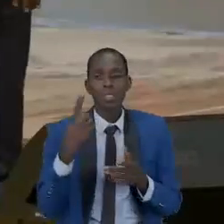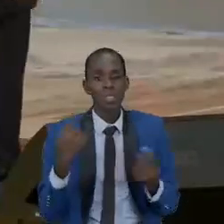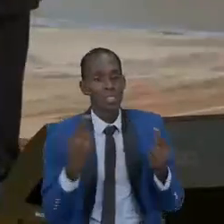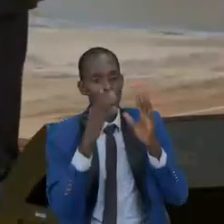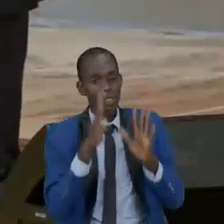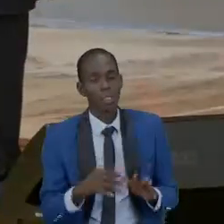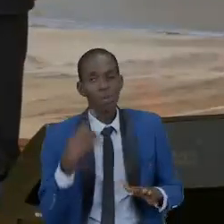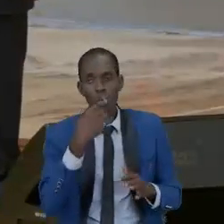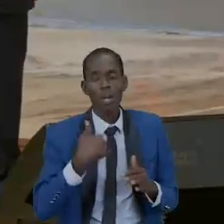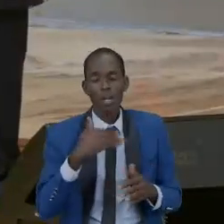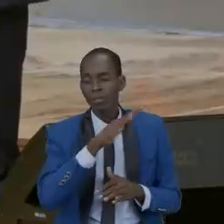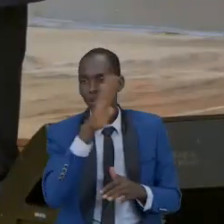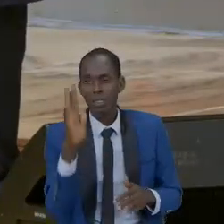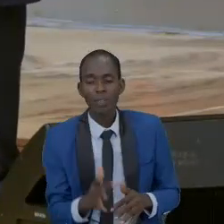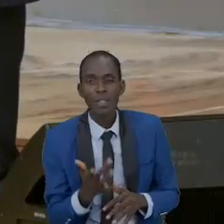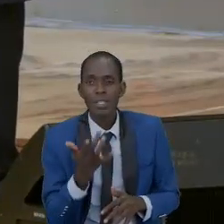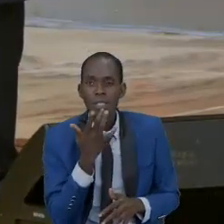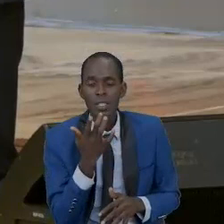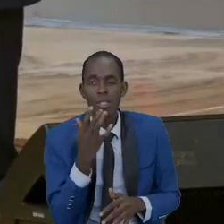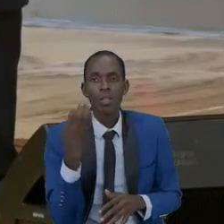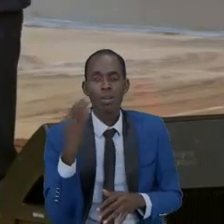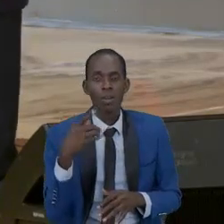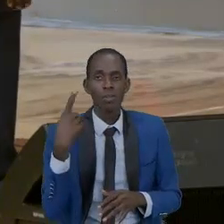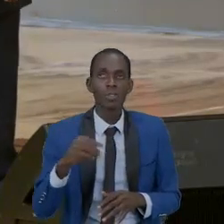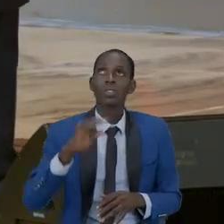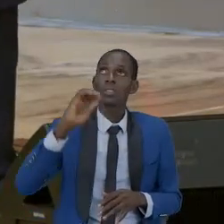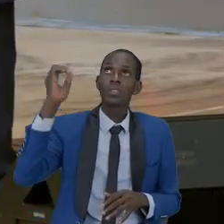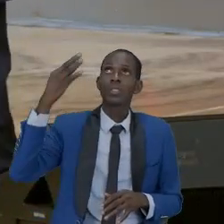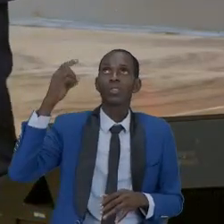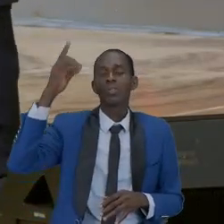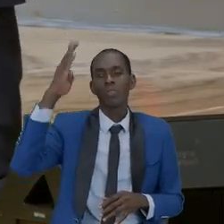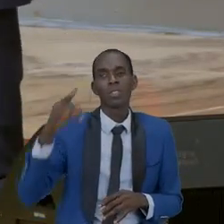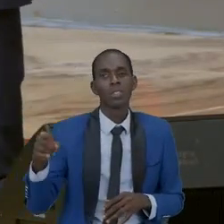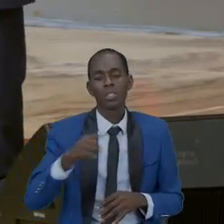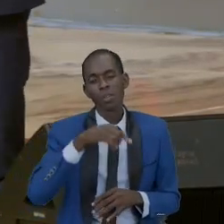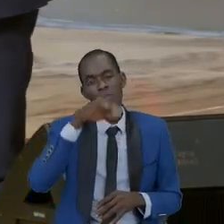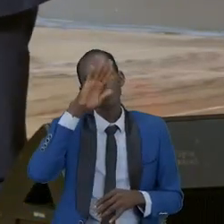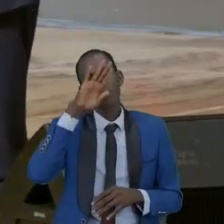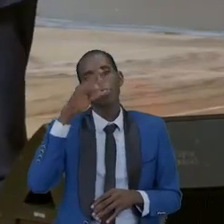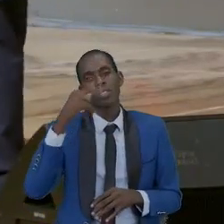tasted of the grace of God, they frustrate the grace of God.